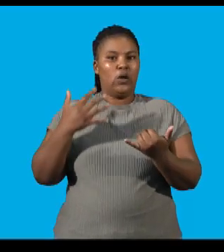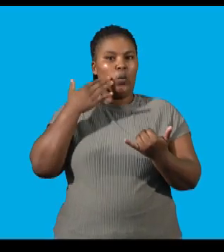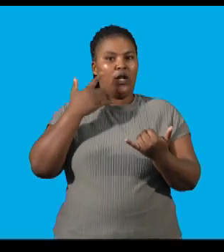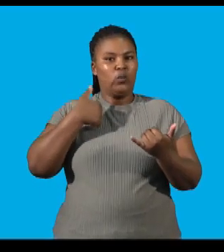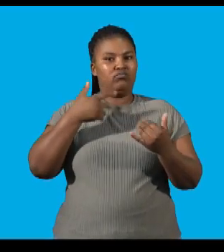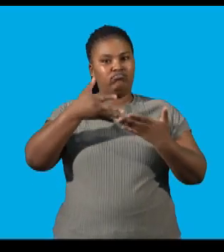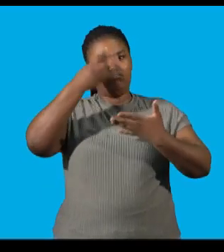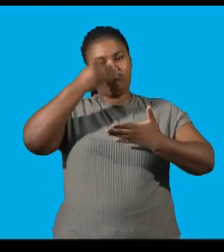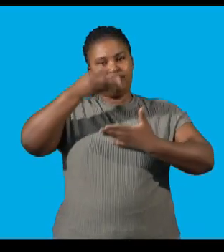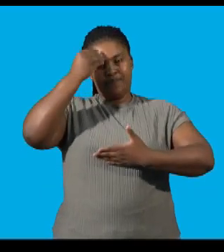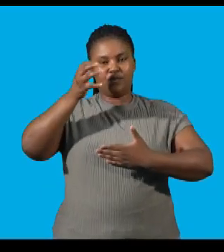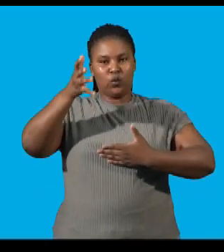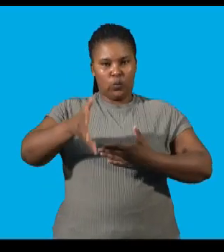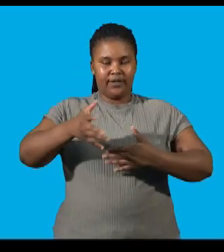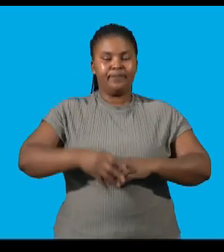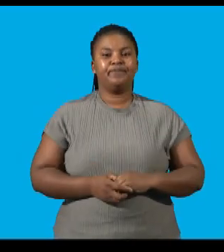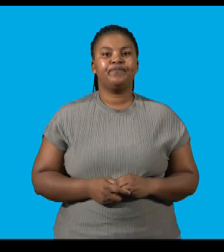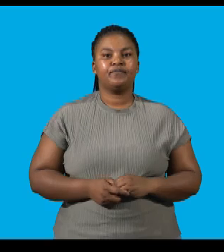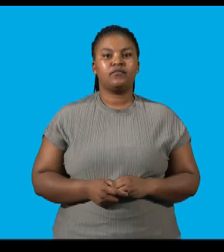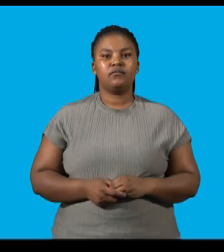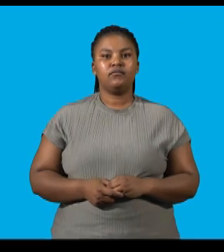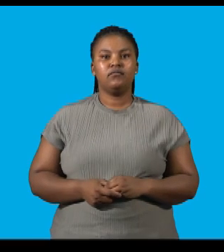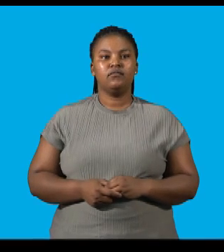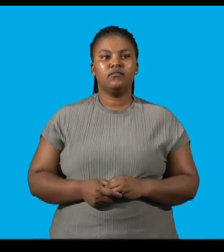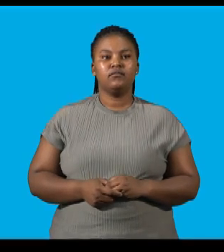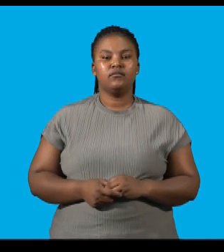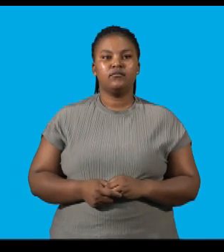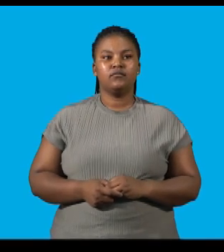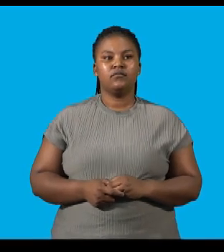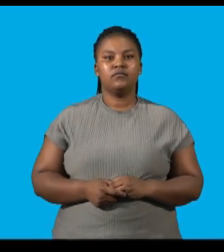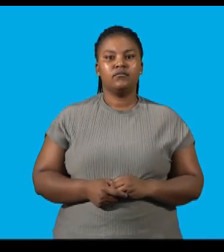we progress and proceed with our lesson.